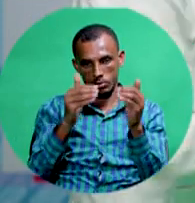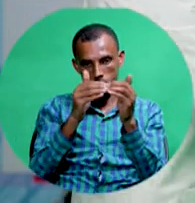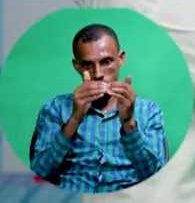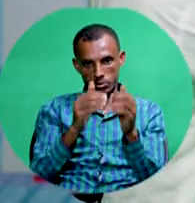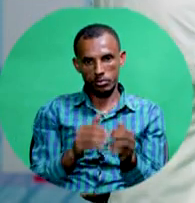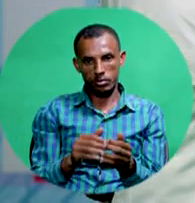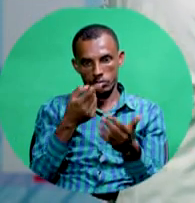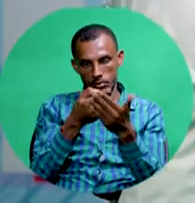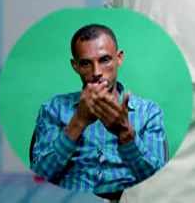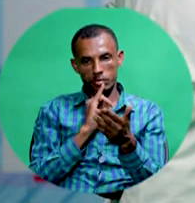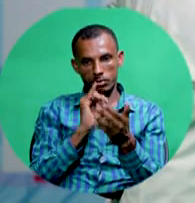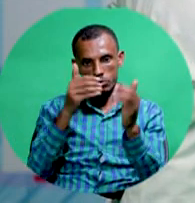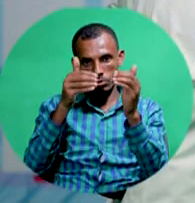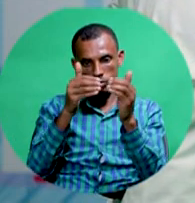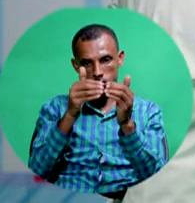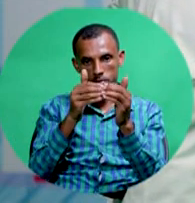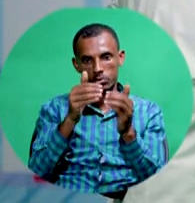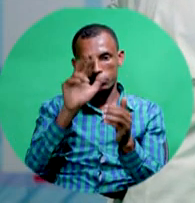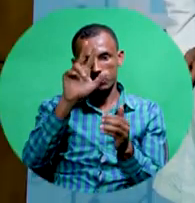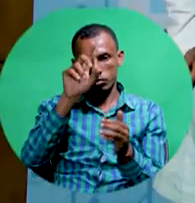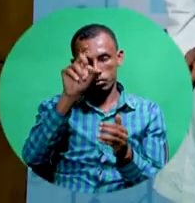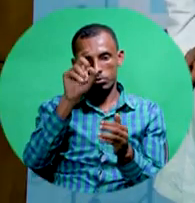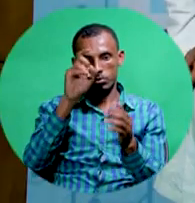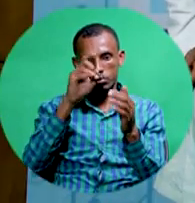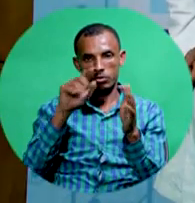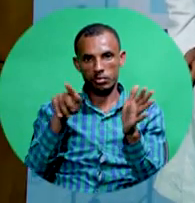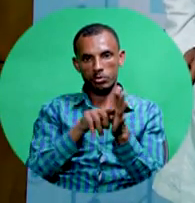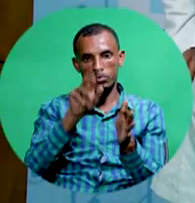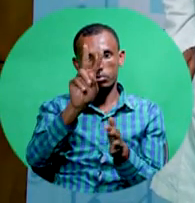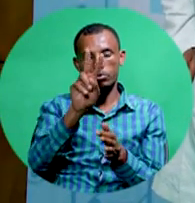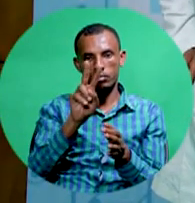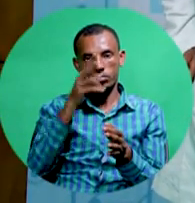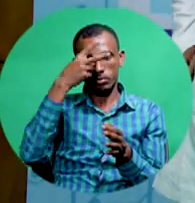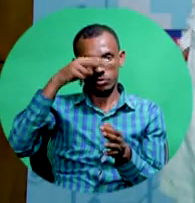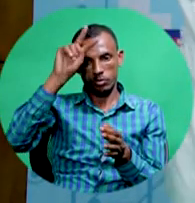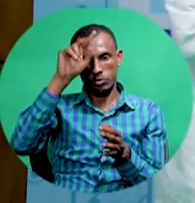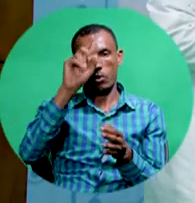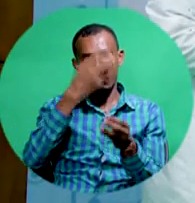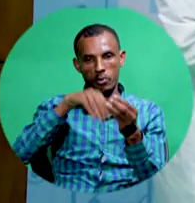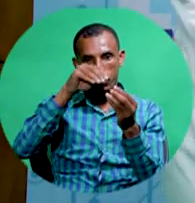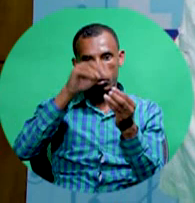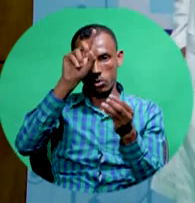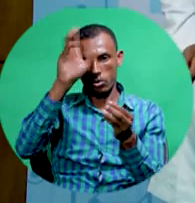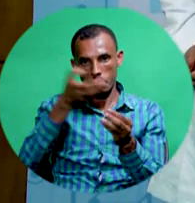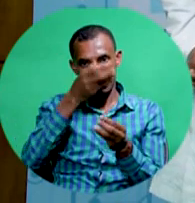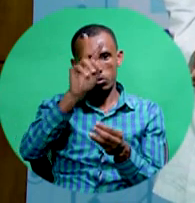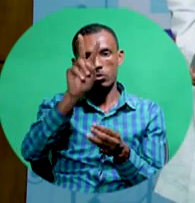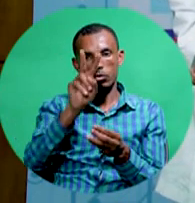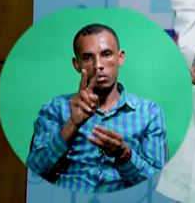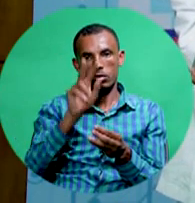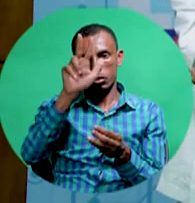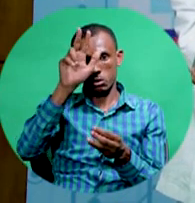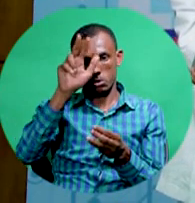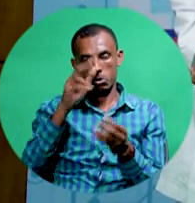So this is equal to this 3x minus 2 the power of 1 plus 1 over 2 is